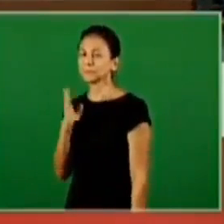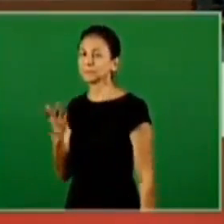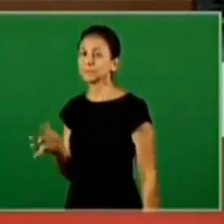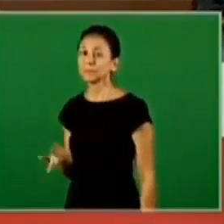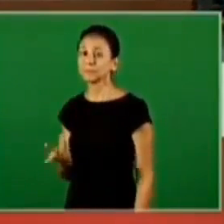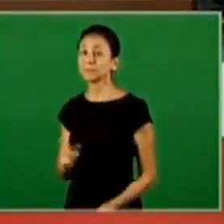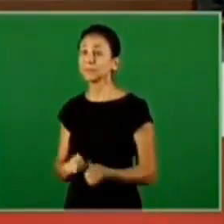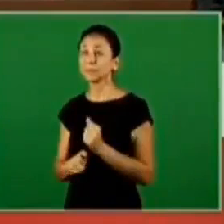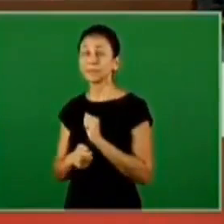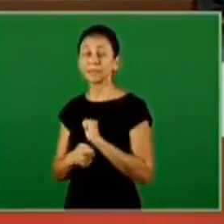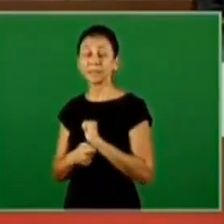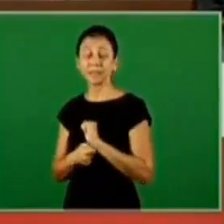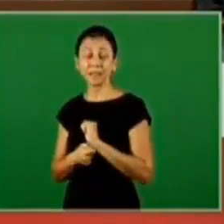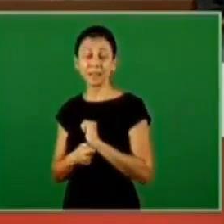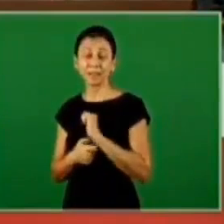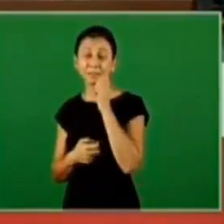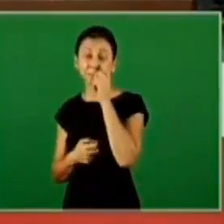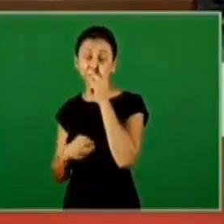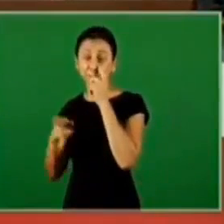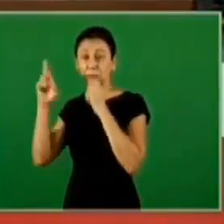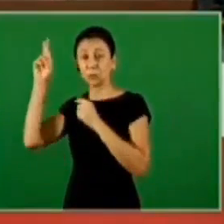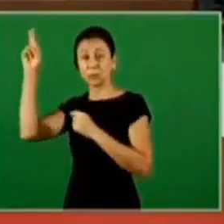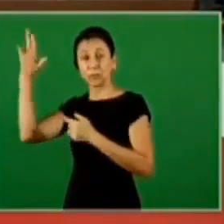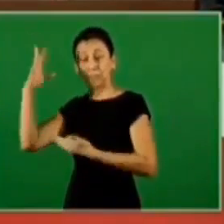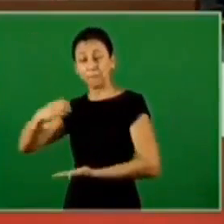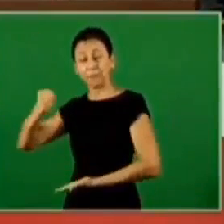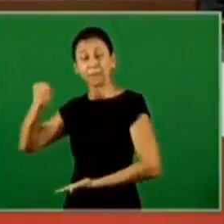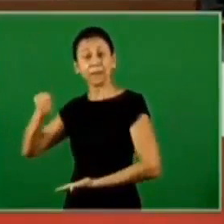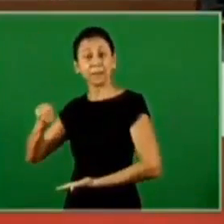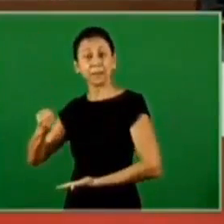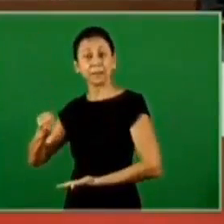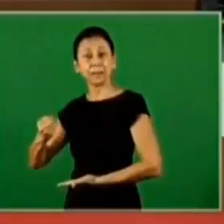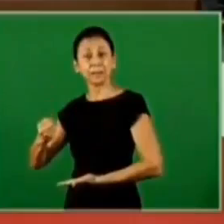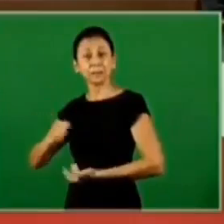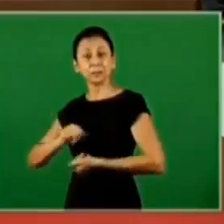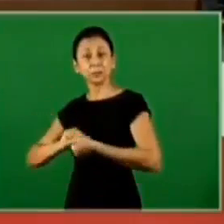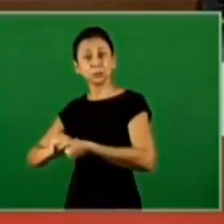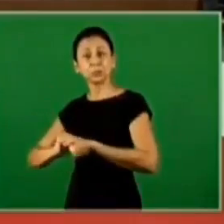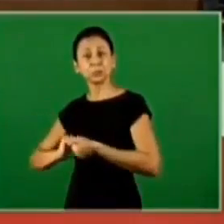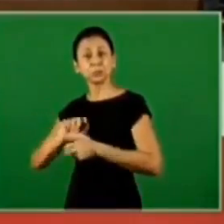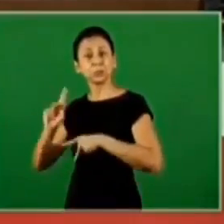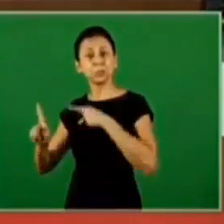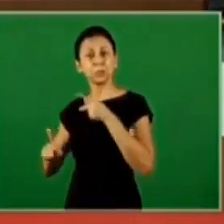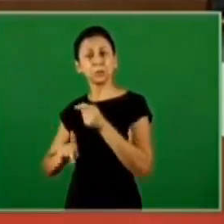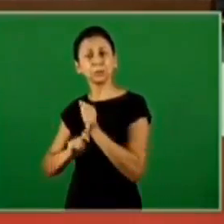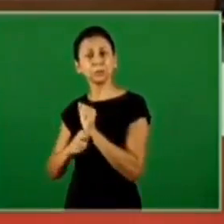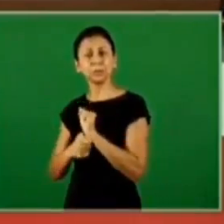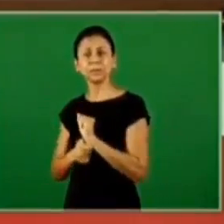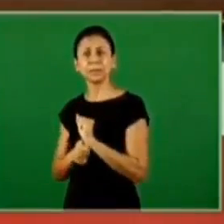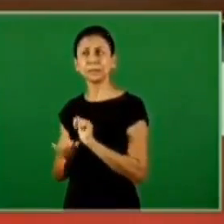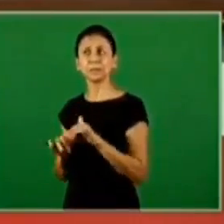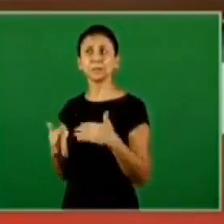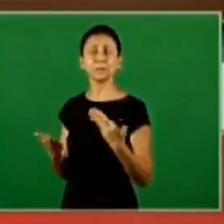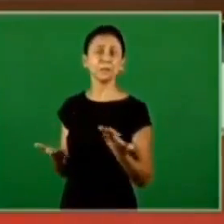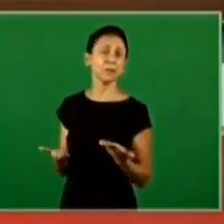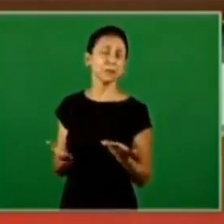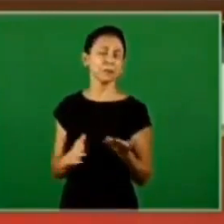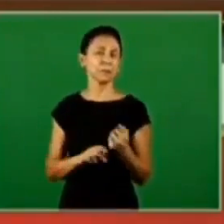groom. The church will deliver these mysteries. That's what we need. And the church needs to depart. What mysteries?